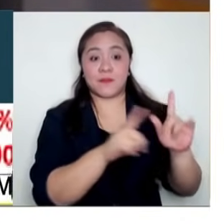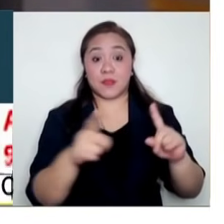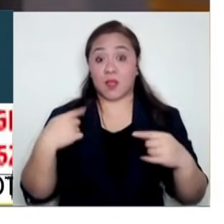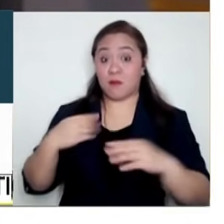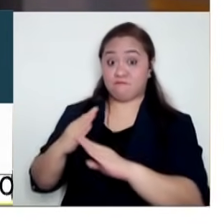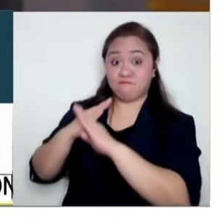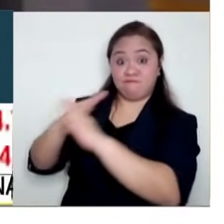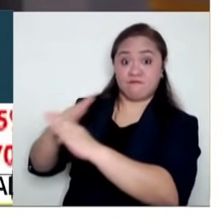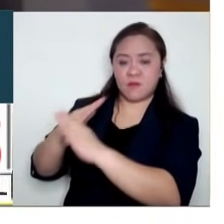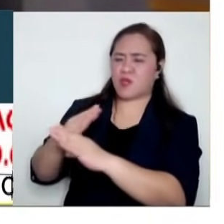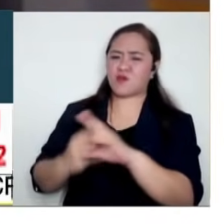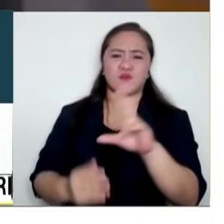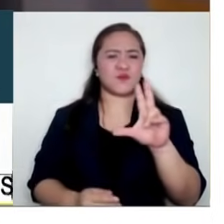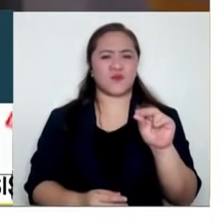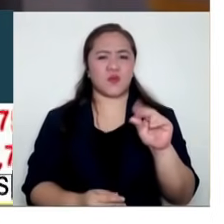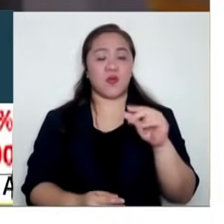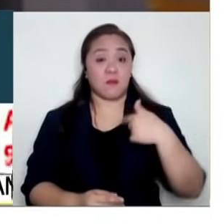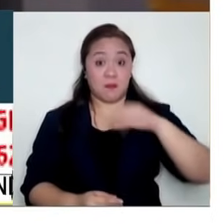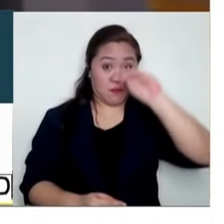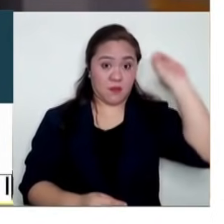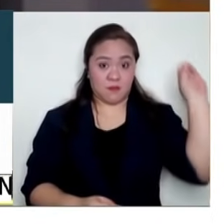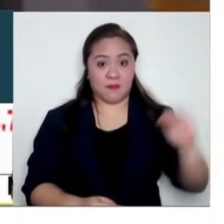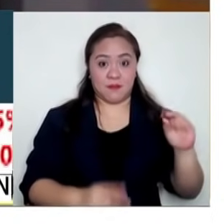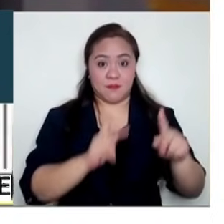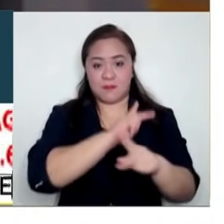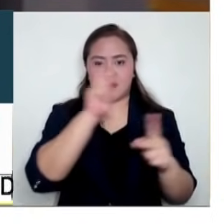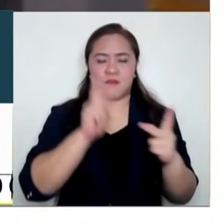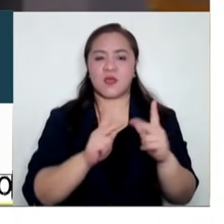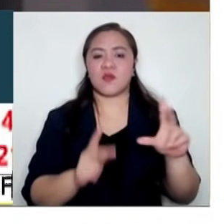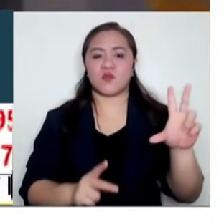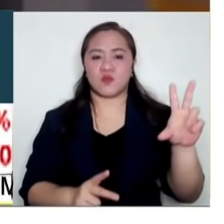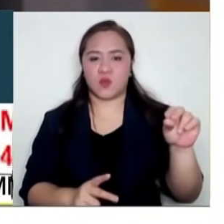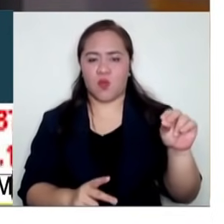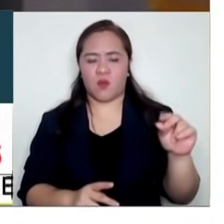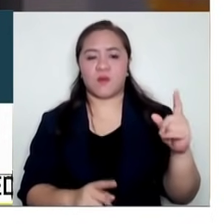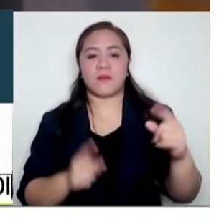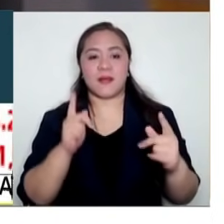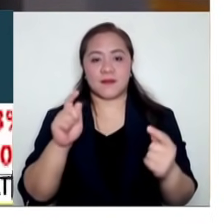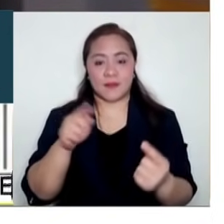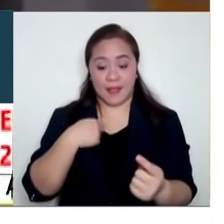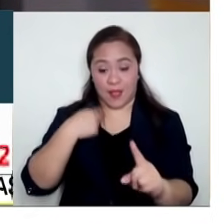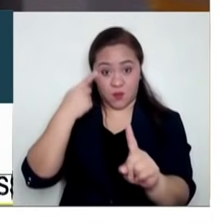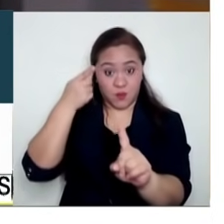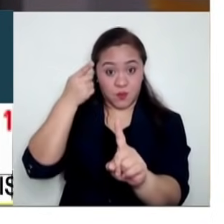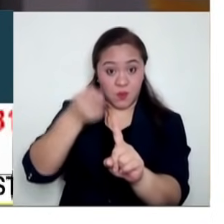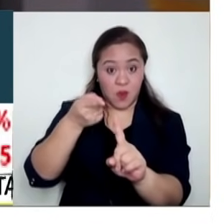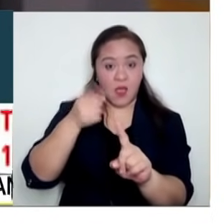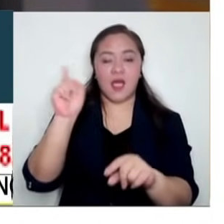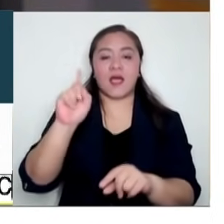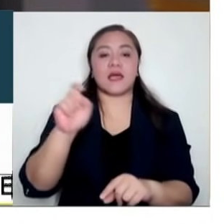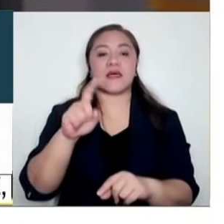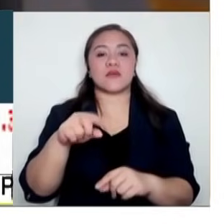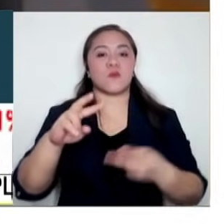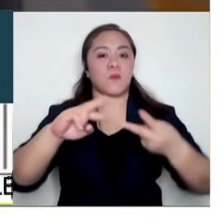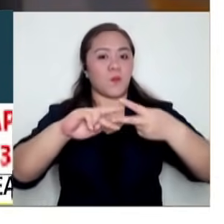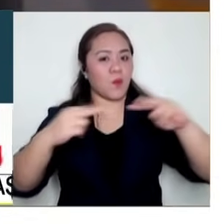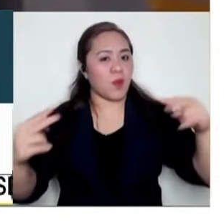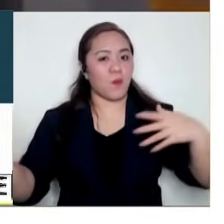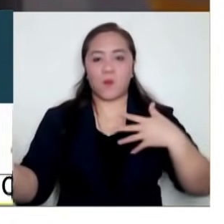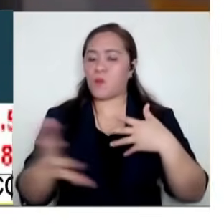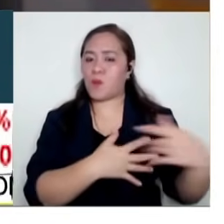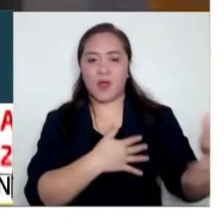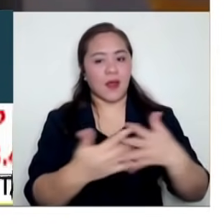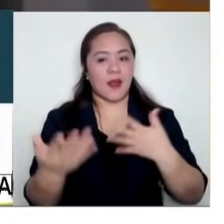not 100% perfect, but I just like to go back again to my point. That whatever variants there may be after